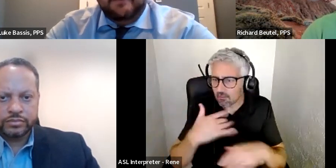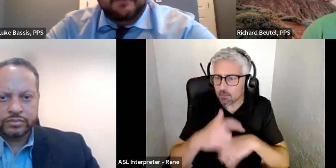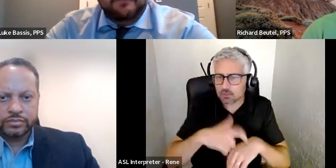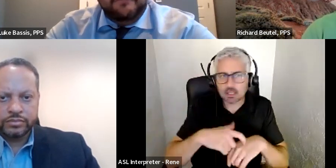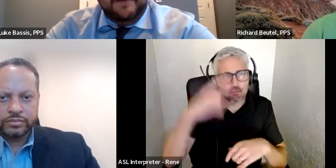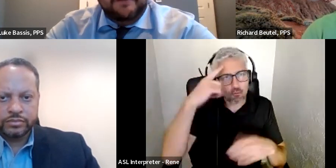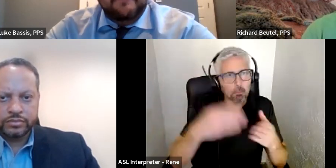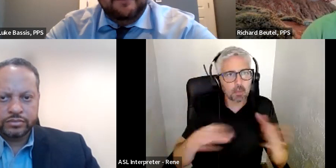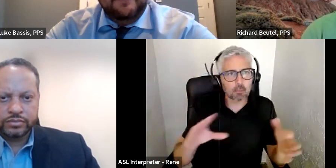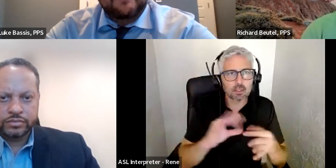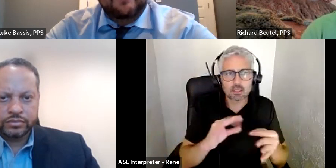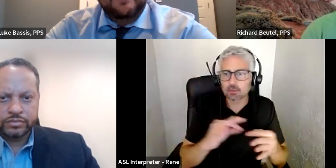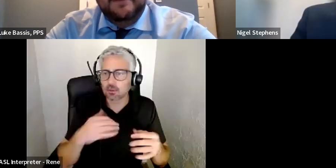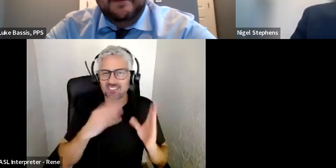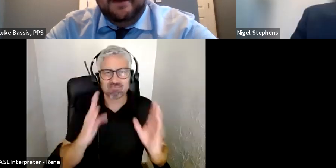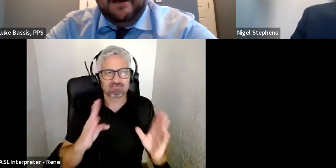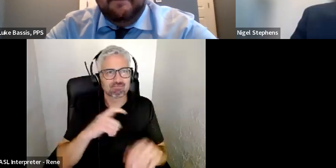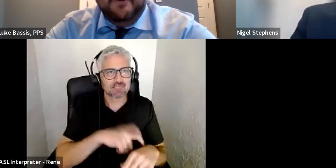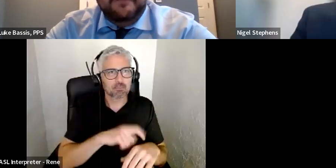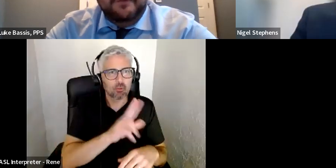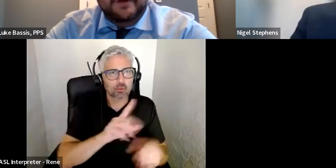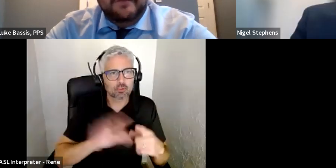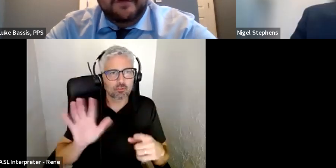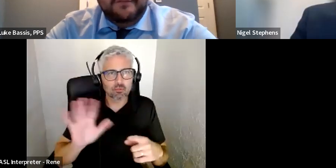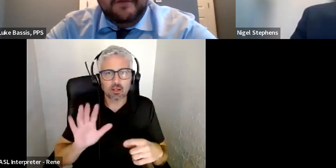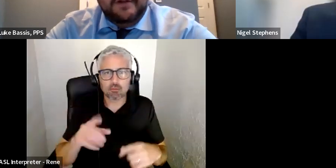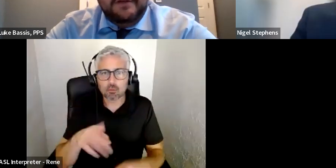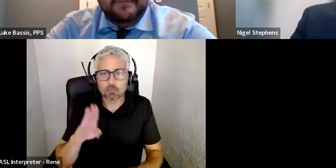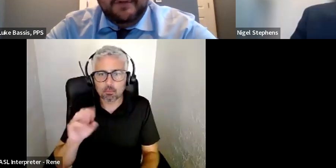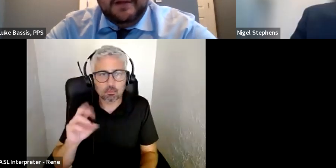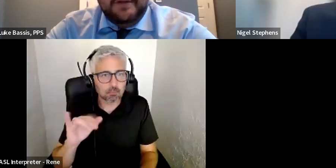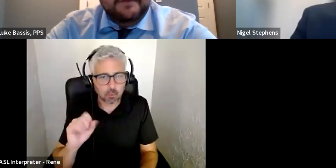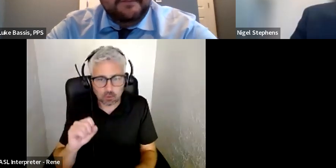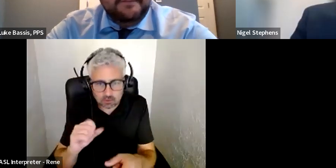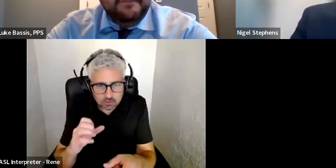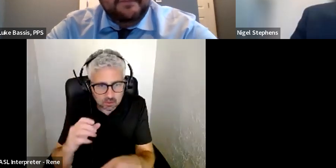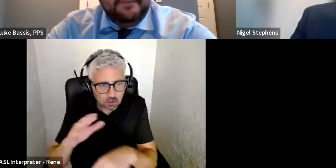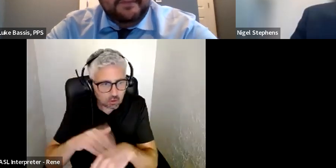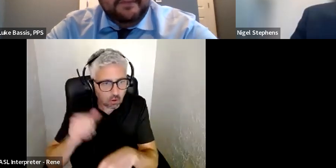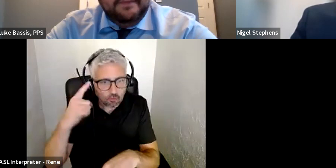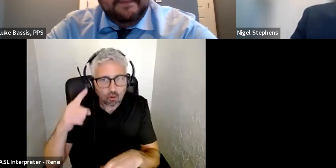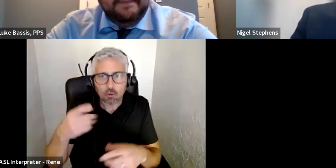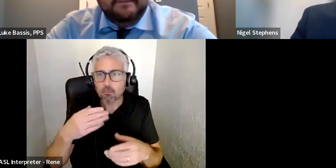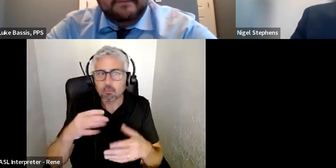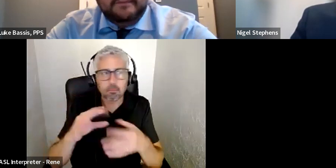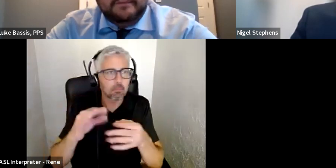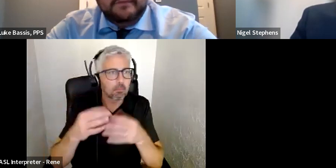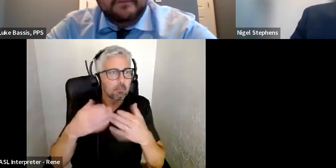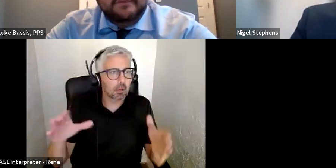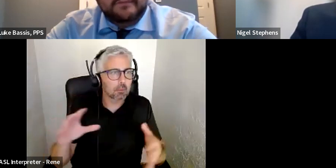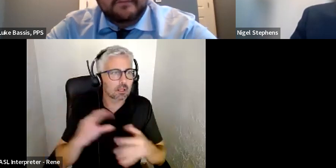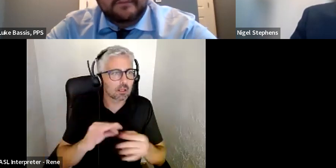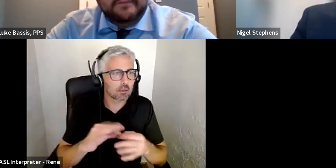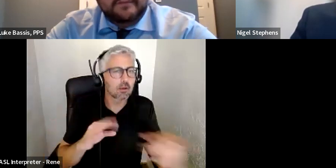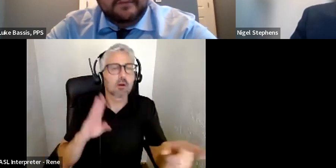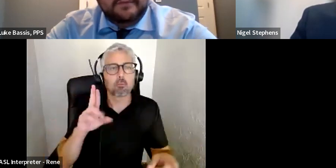that during our 3 to 5 time frame here. So Boris, do you want to see if we have any public comment? Yeah, but I did want to